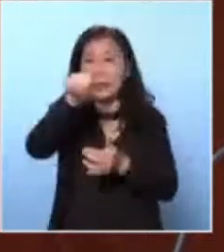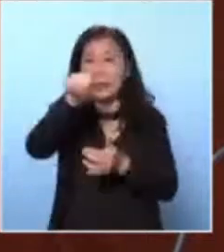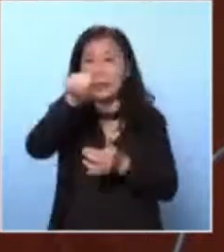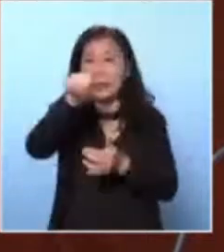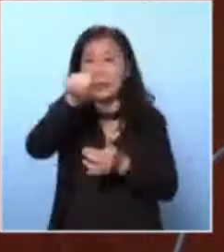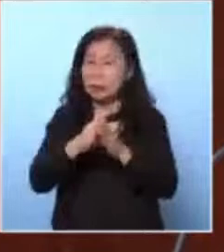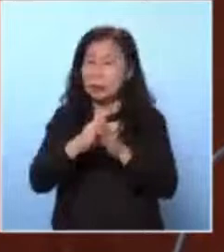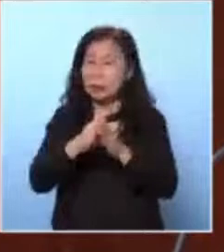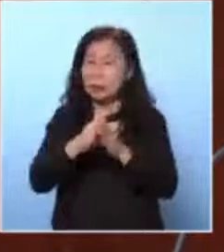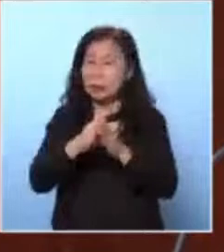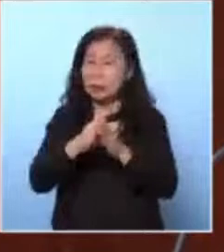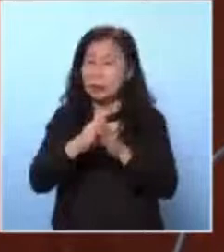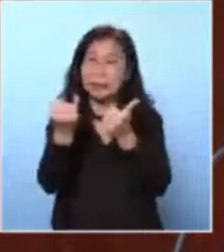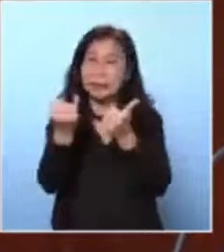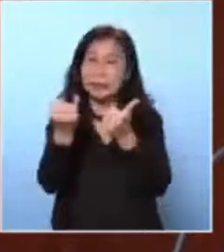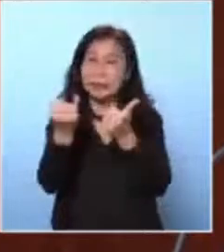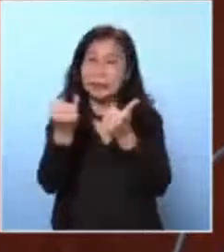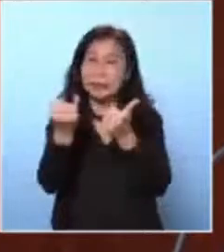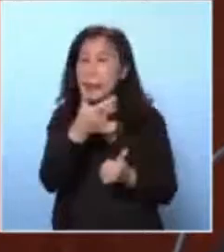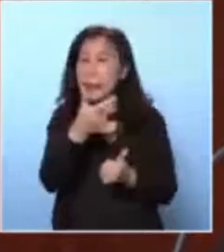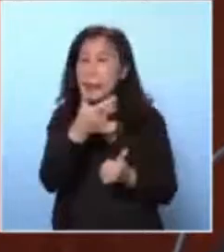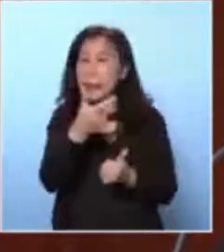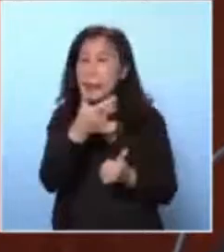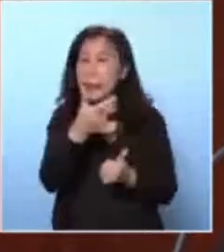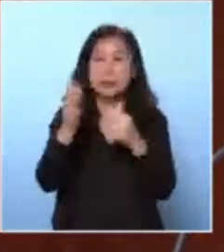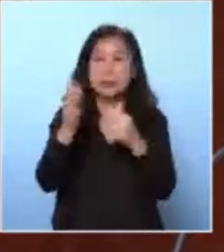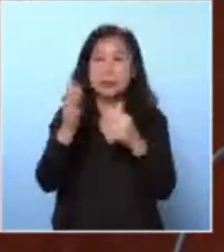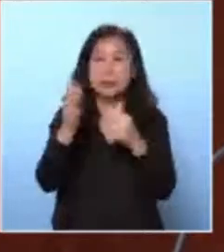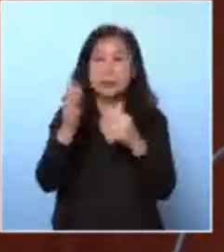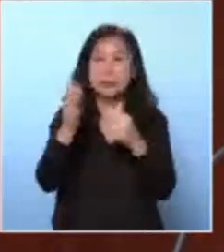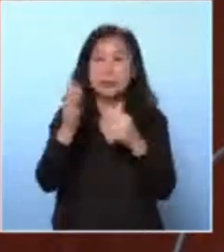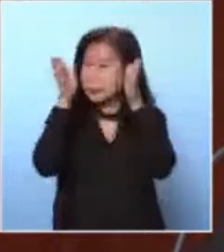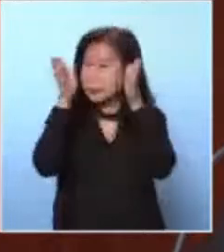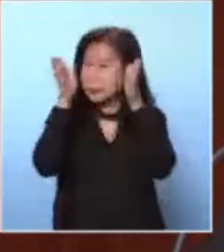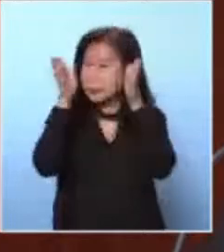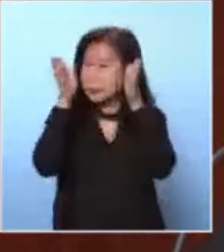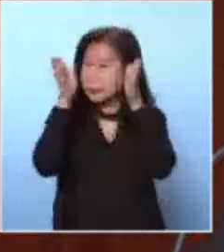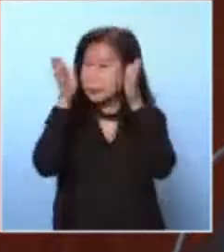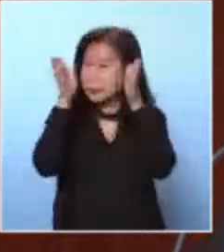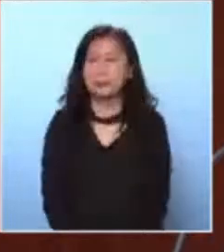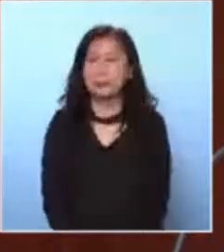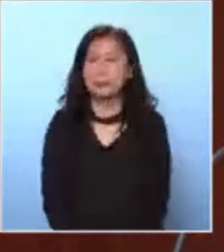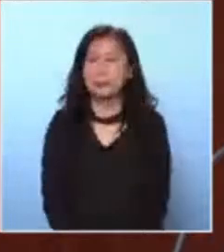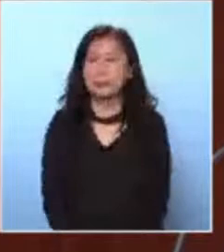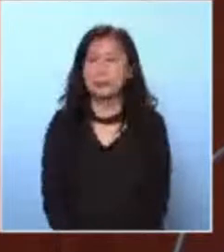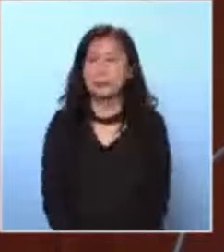is acclaimed to be the only city with 5 universities in the world's top 100.